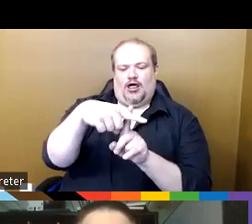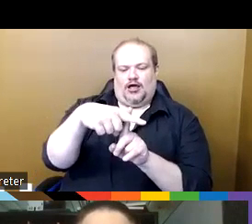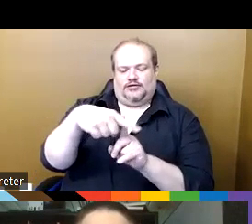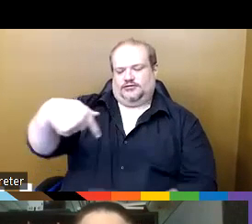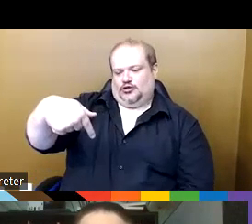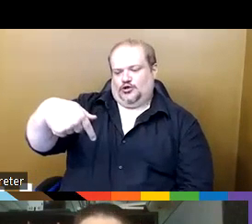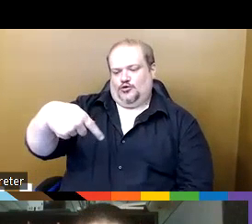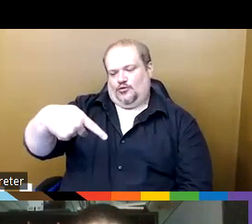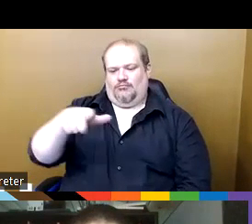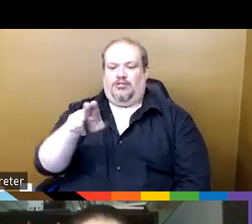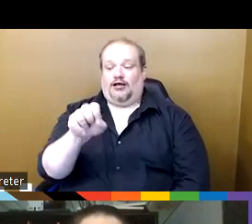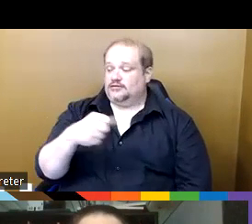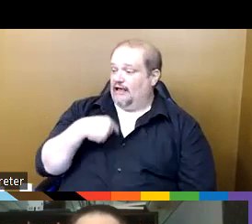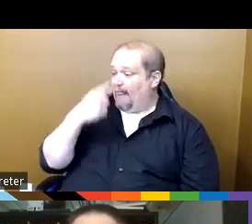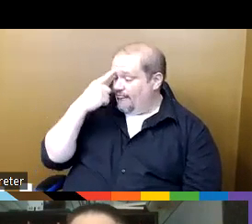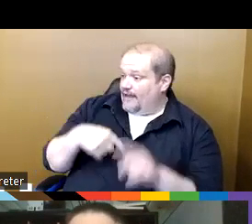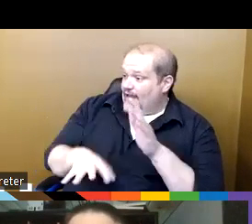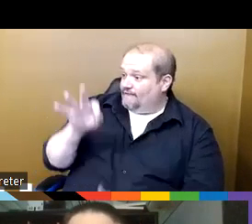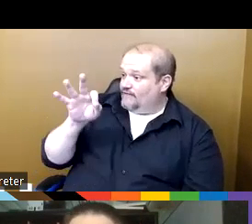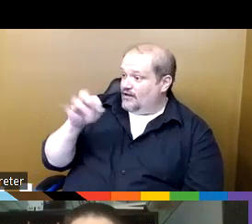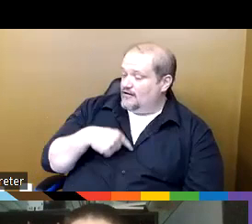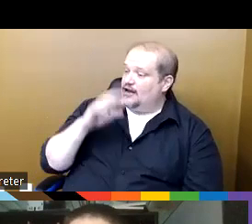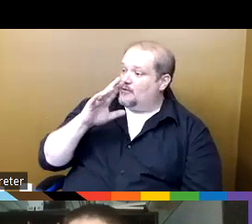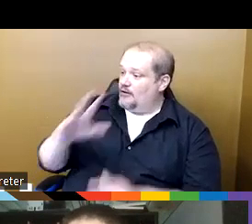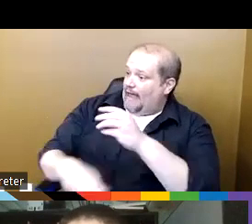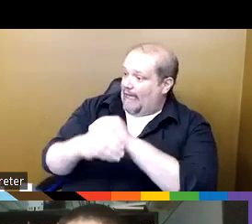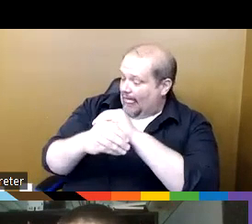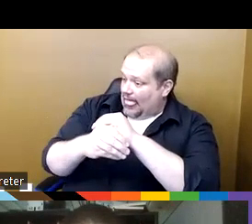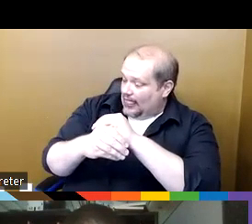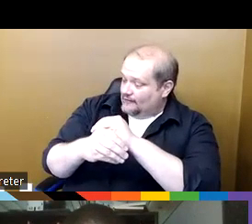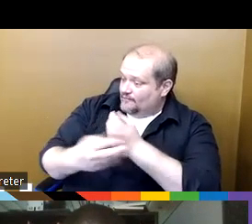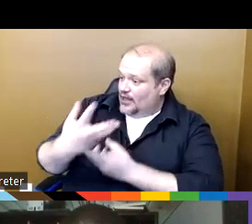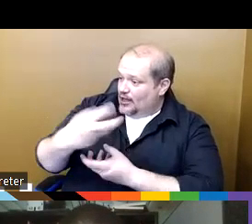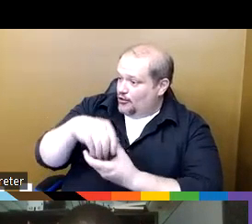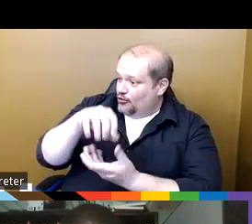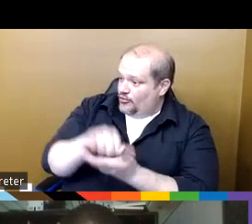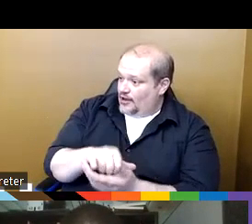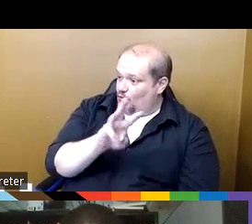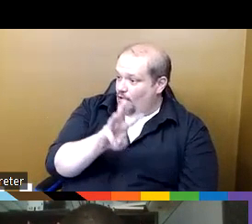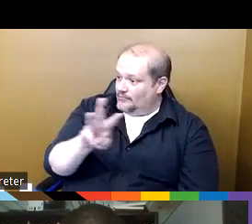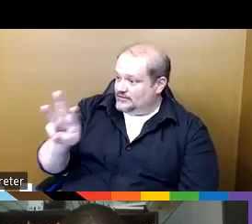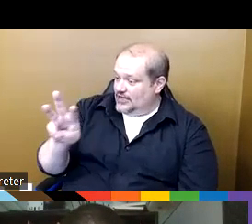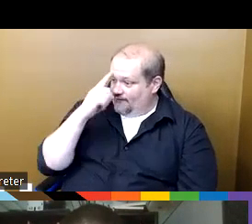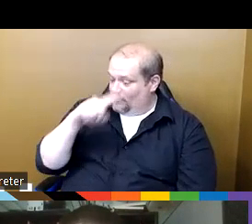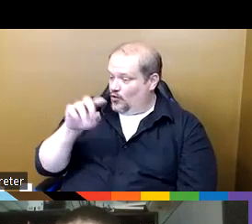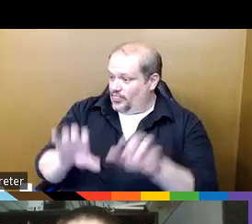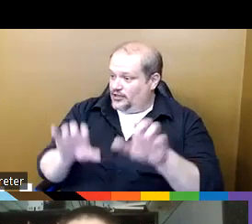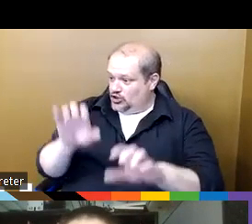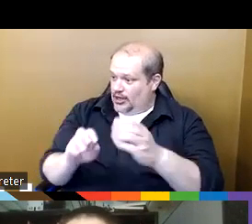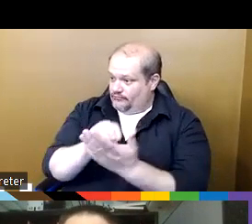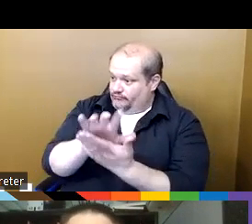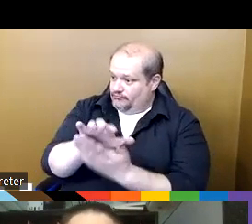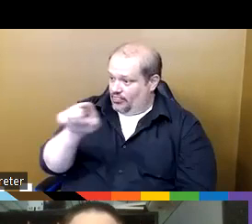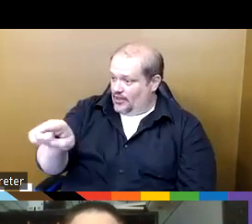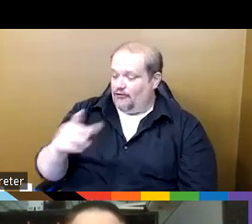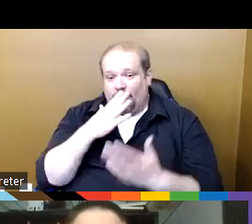that into, thank you, Kirill. I'm going to put that website into the chat. Thank